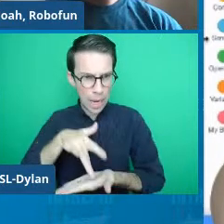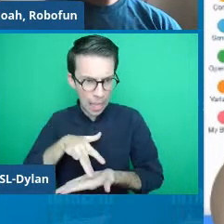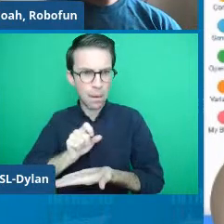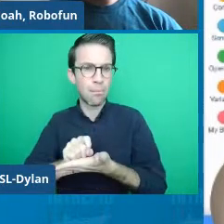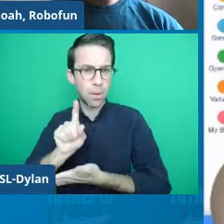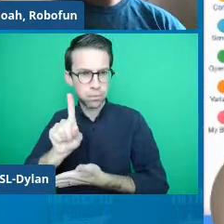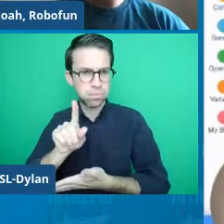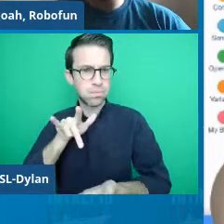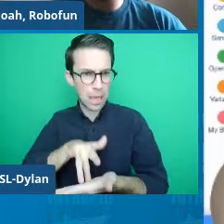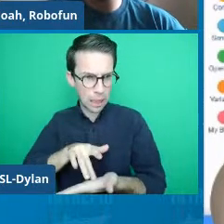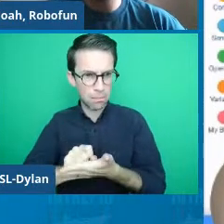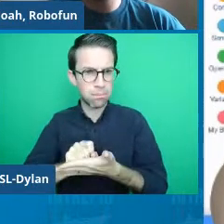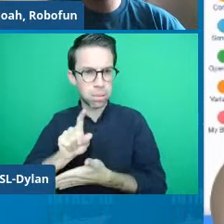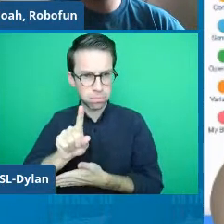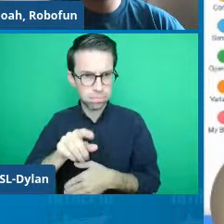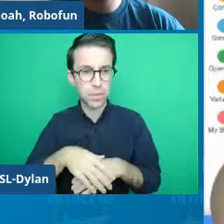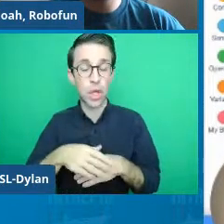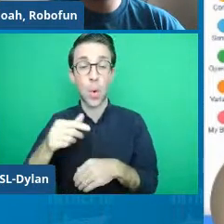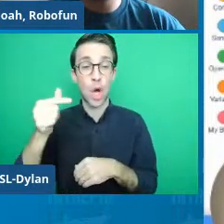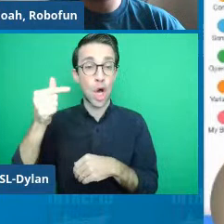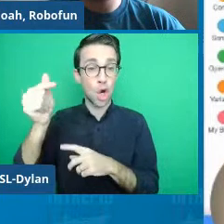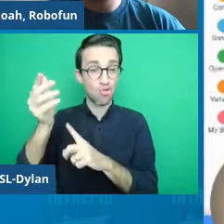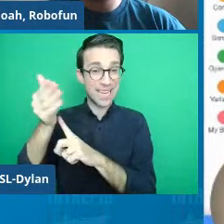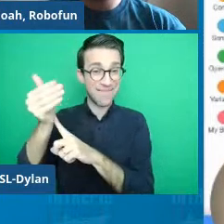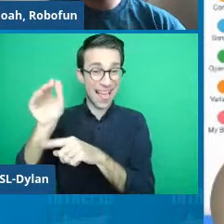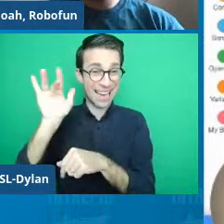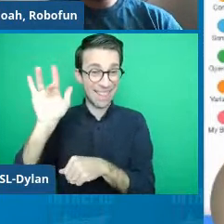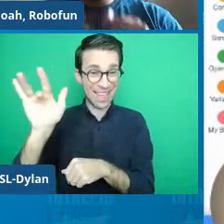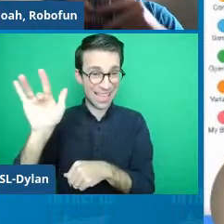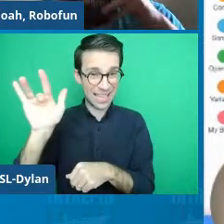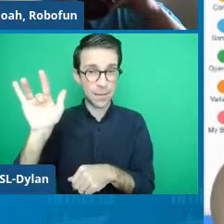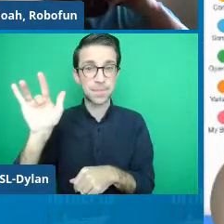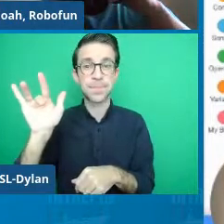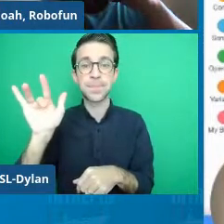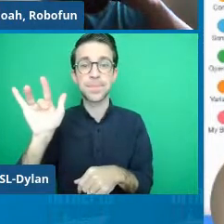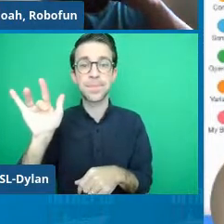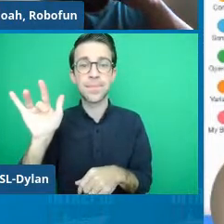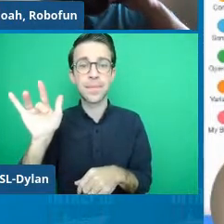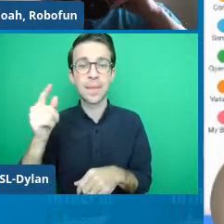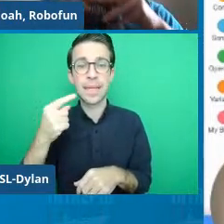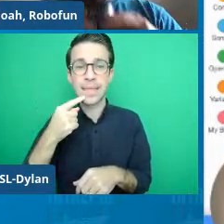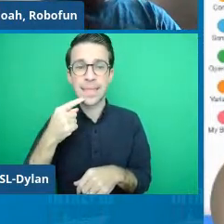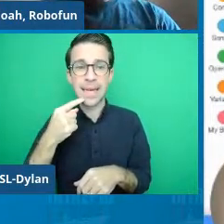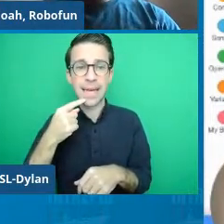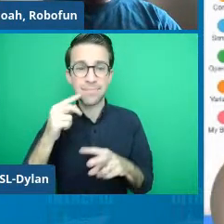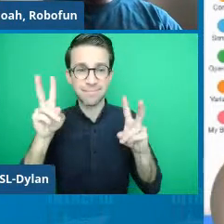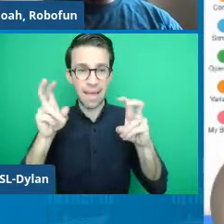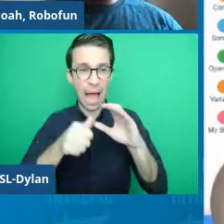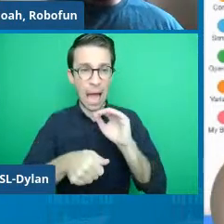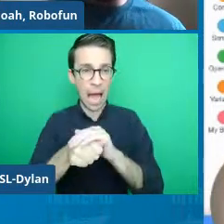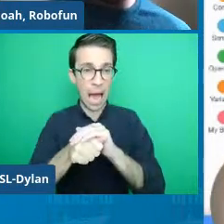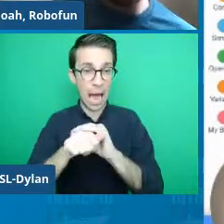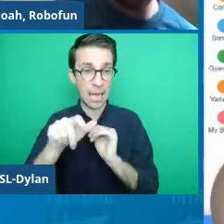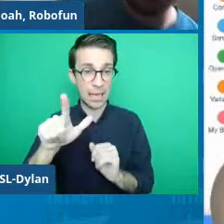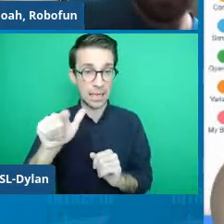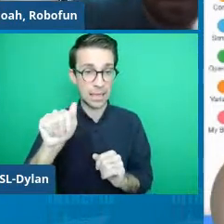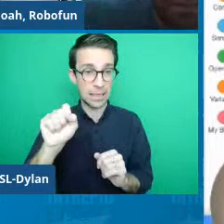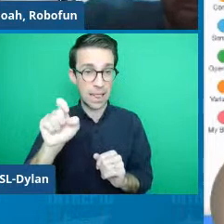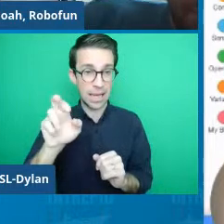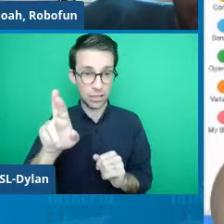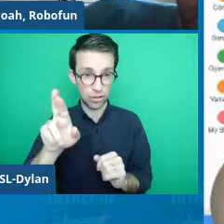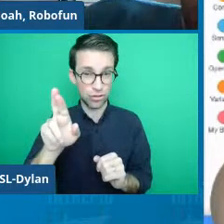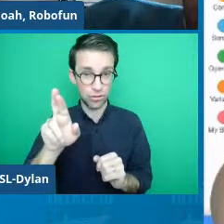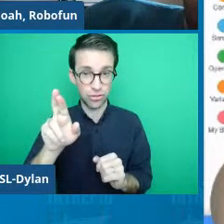So when green flag is clicked, I actually want to go to this code that says hide, and I want my laser